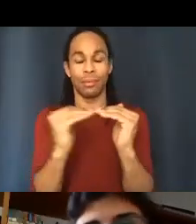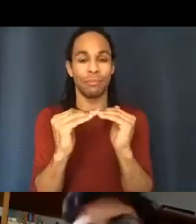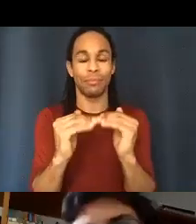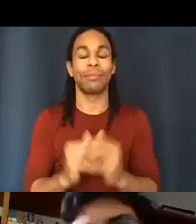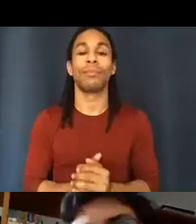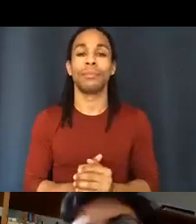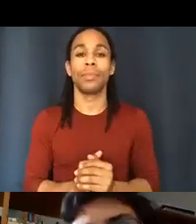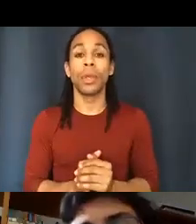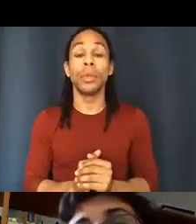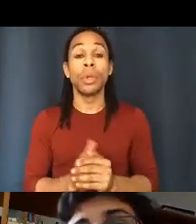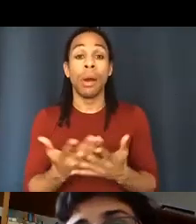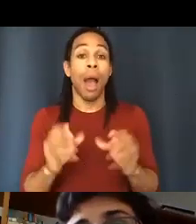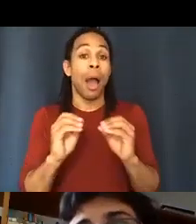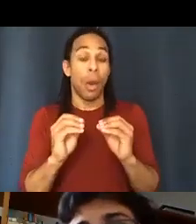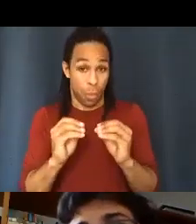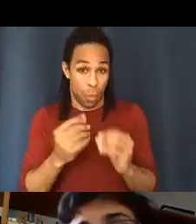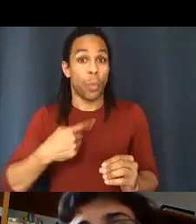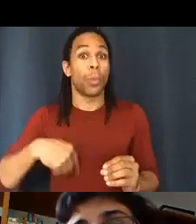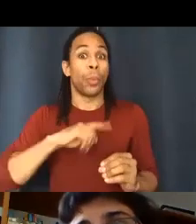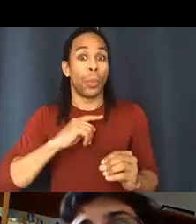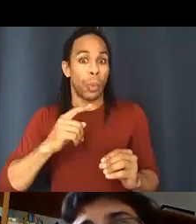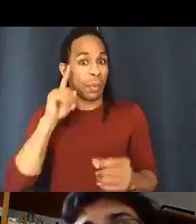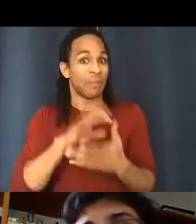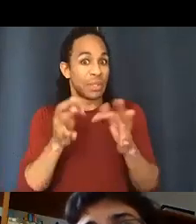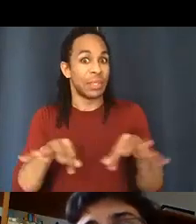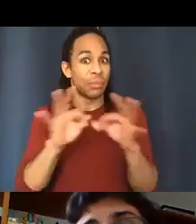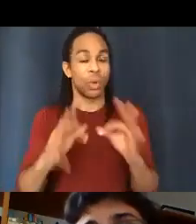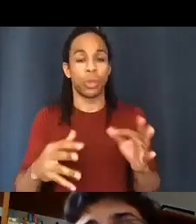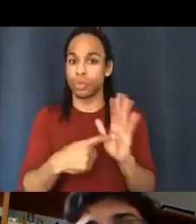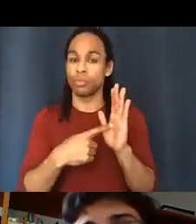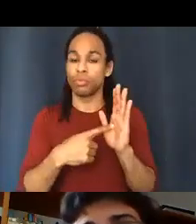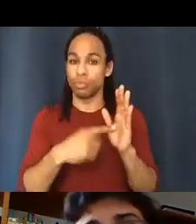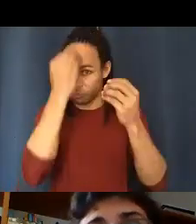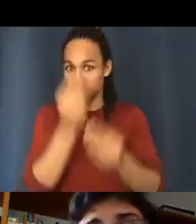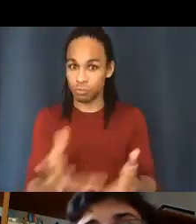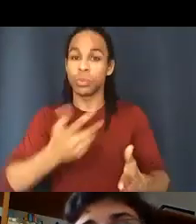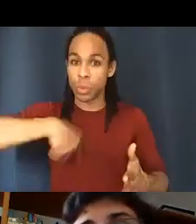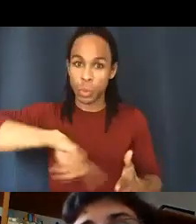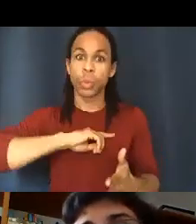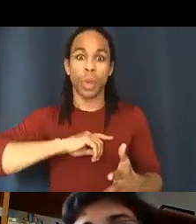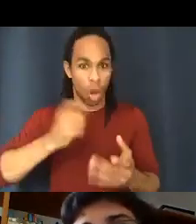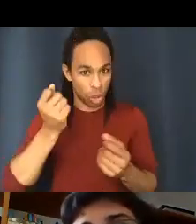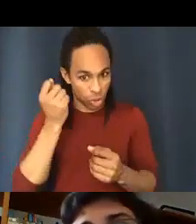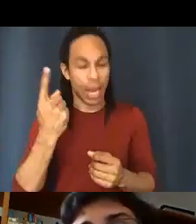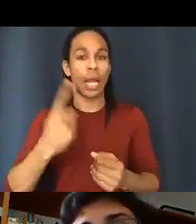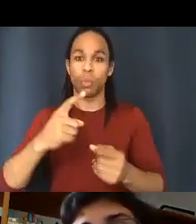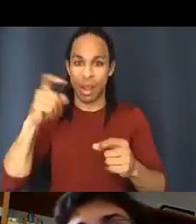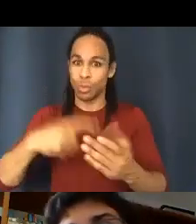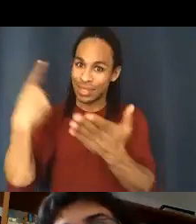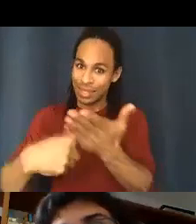with discussion the health system, which in Brazil is a obligation of state. So this has